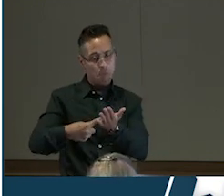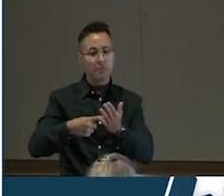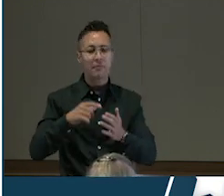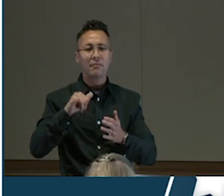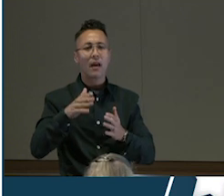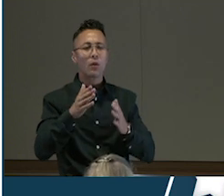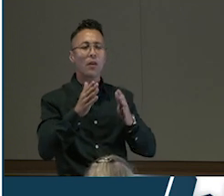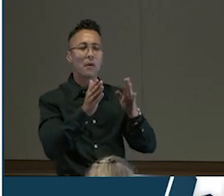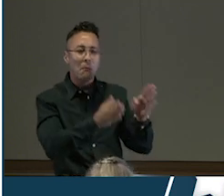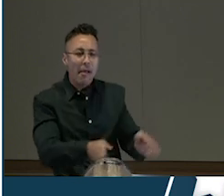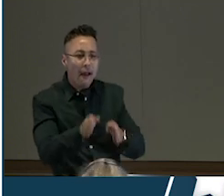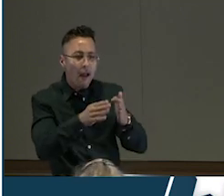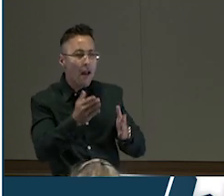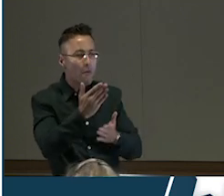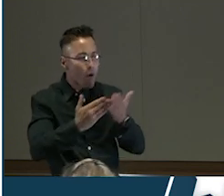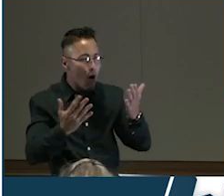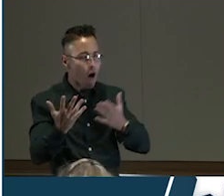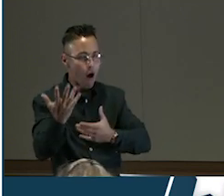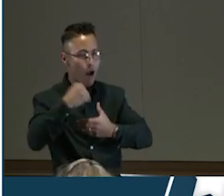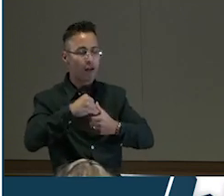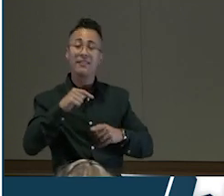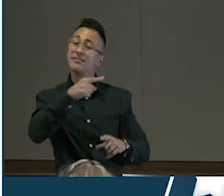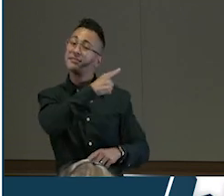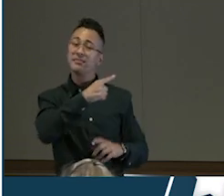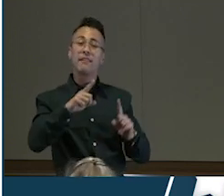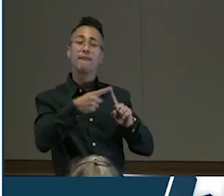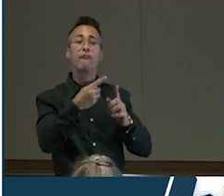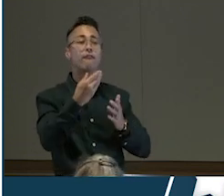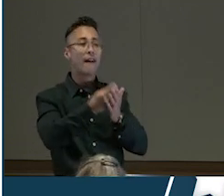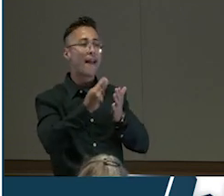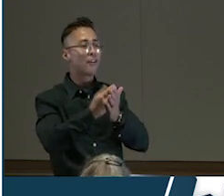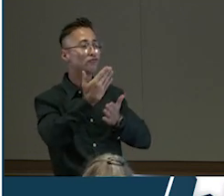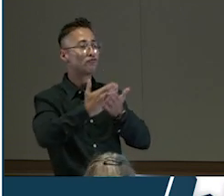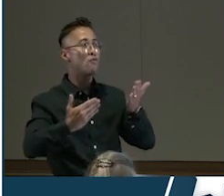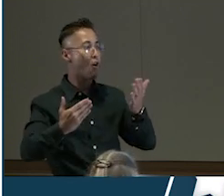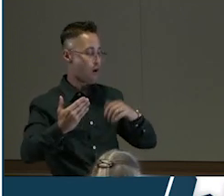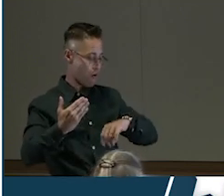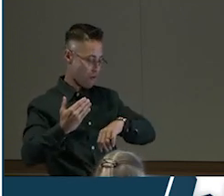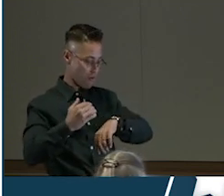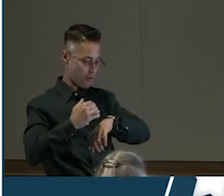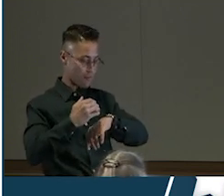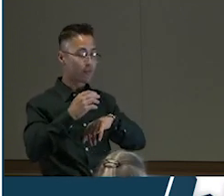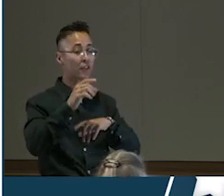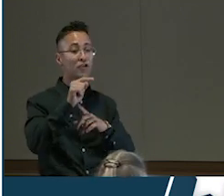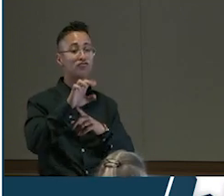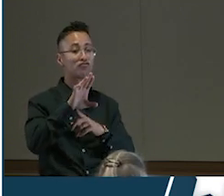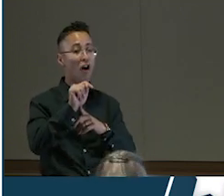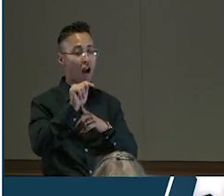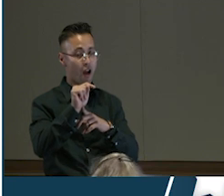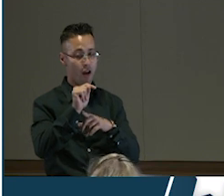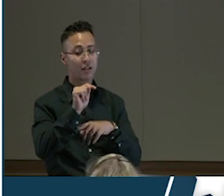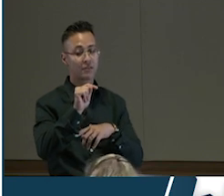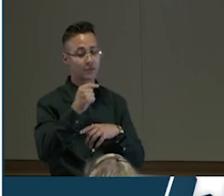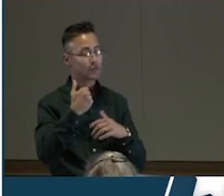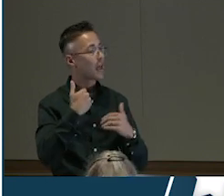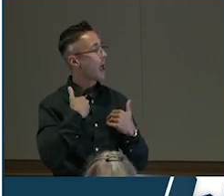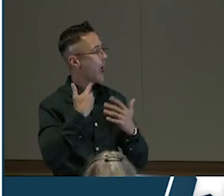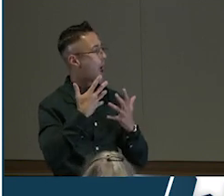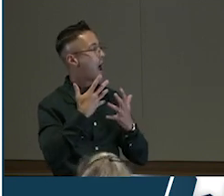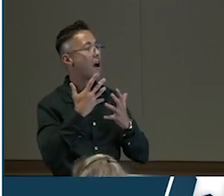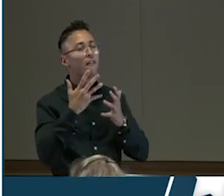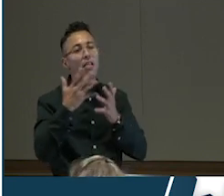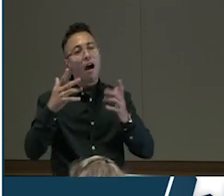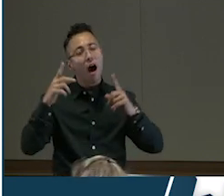planning aspect comes a little bit in. So this is the first financial part, if you will. The trusts have immense issues to work